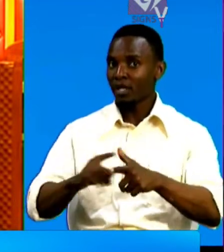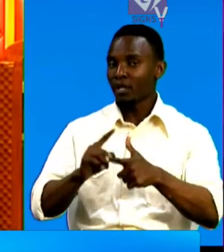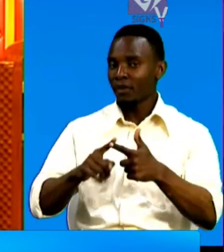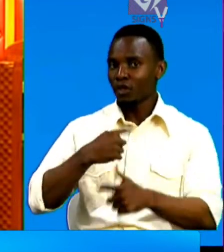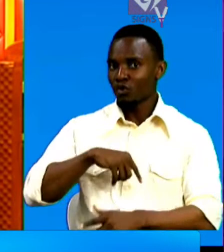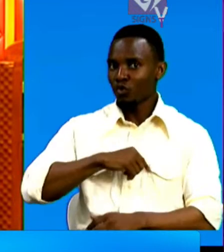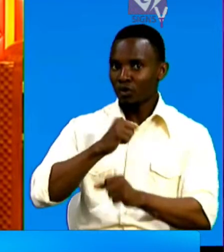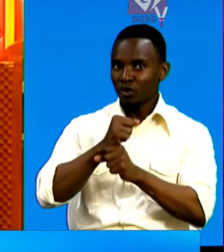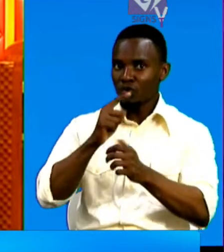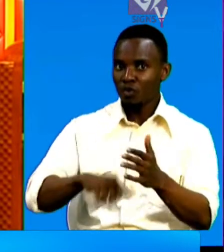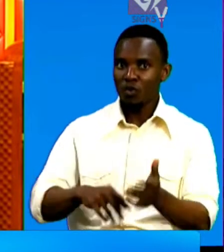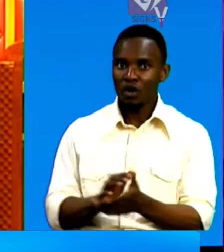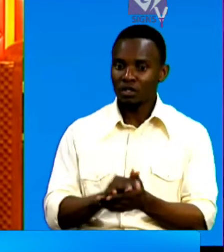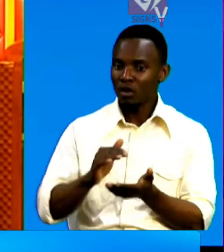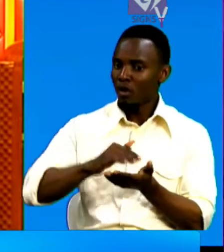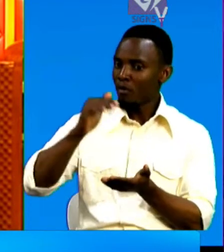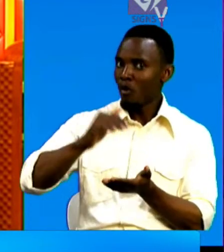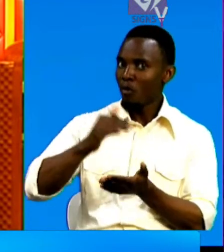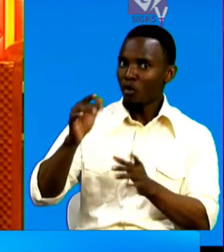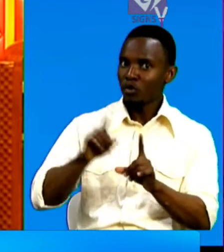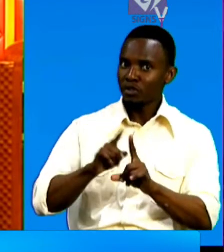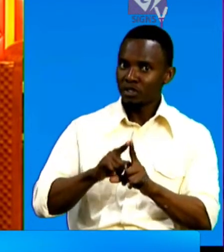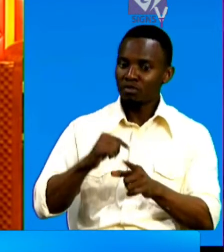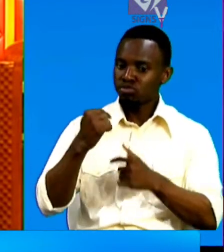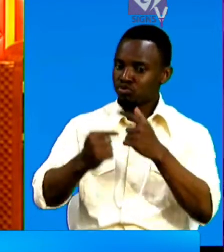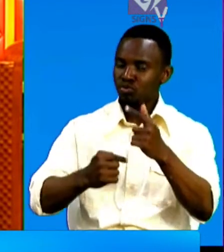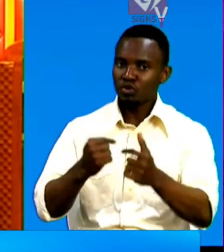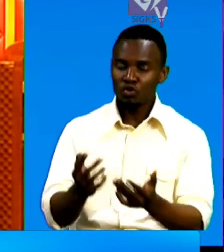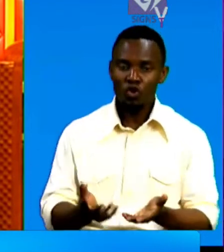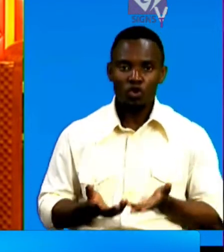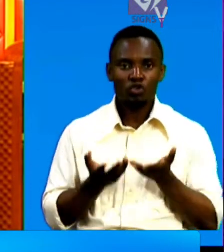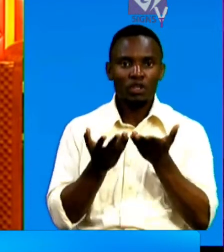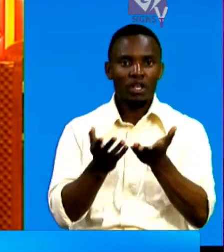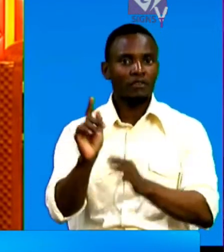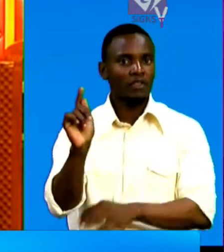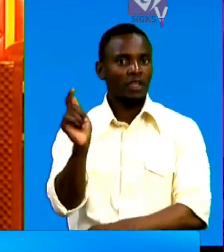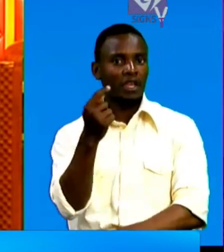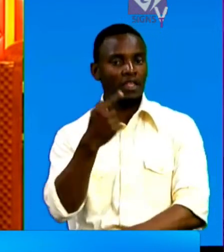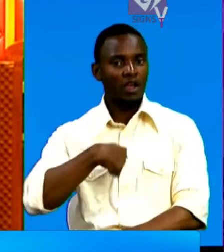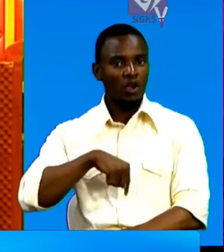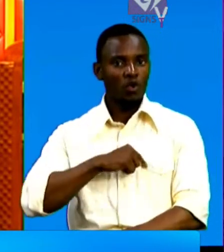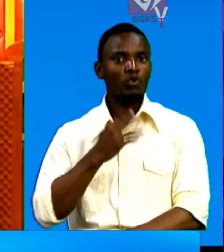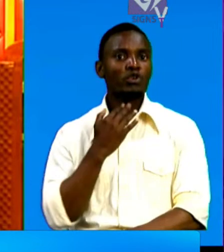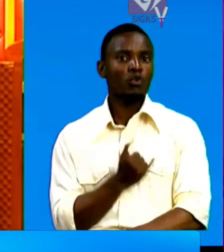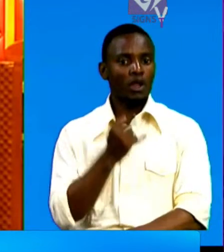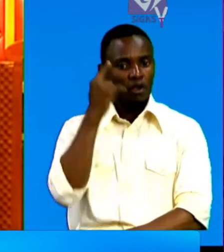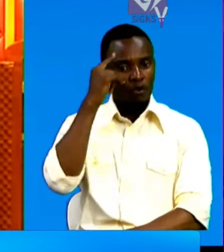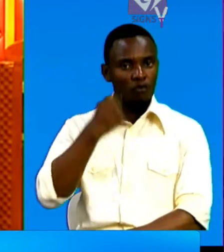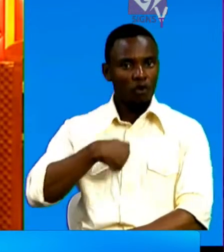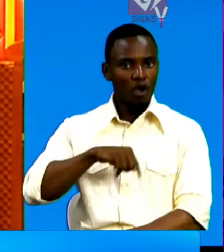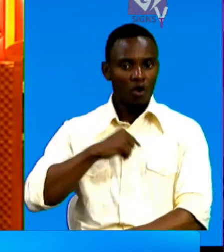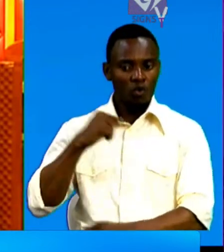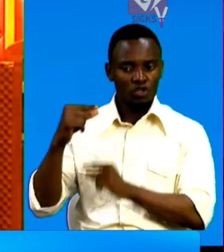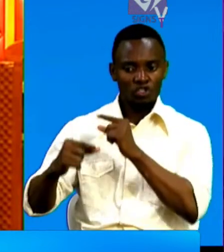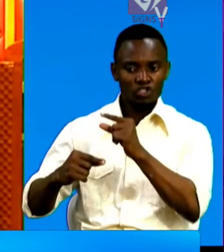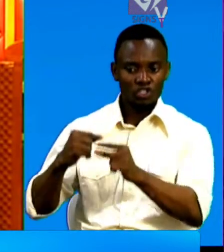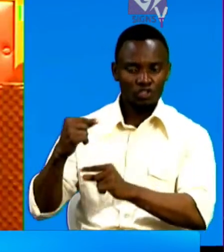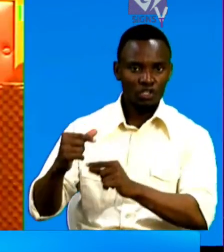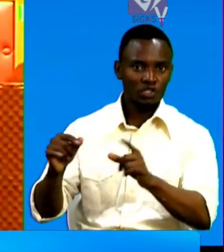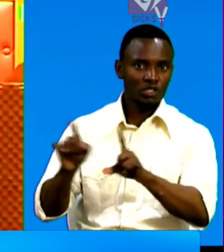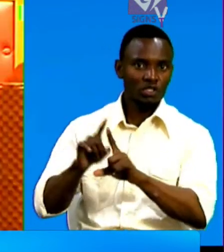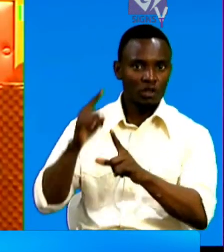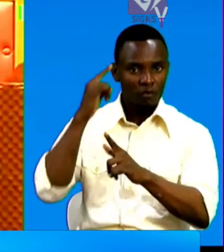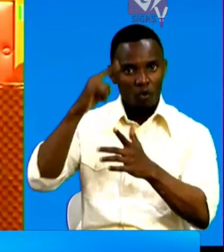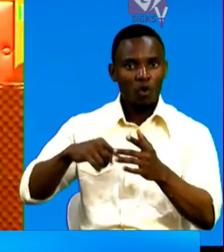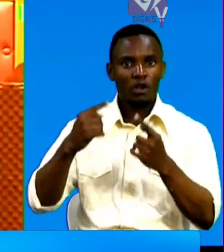and go much further in delivering the Kenya we want for our generations and also for posterity.